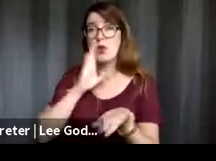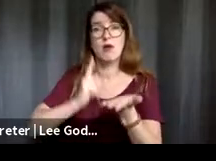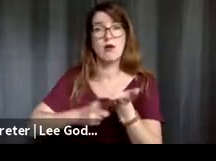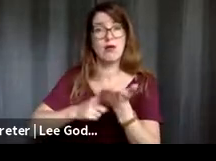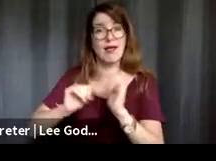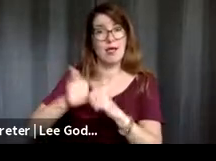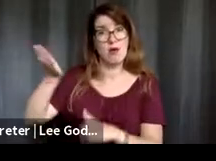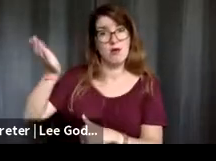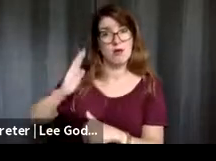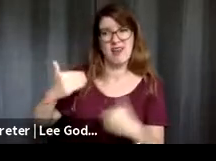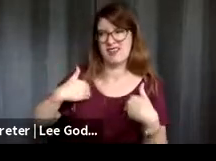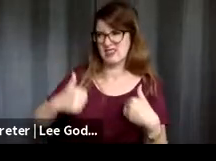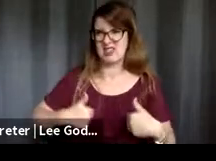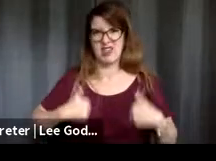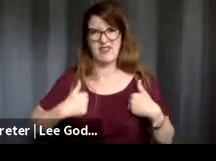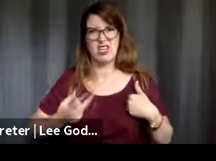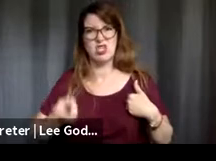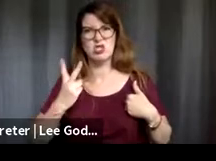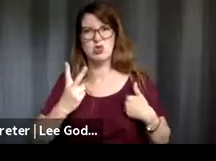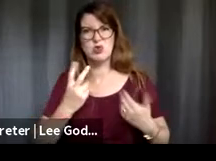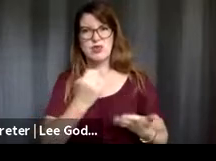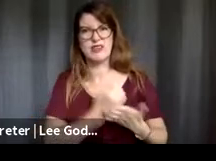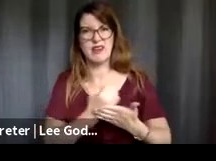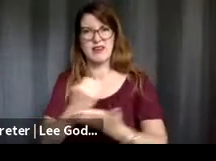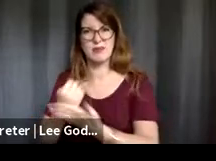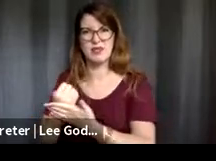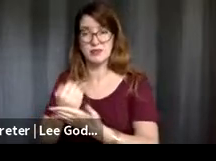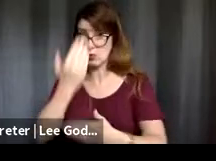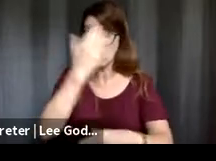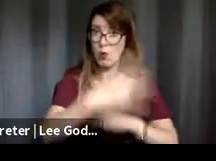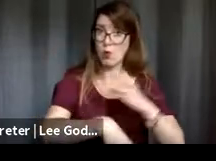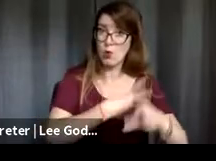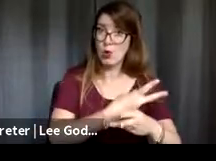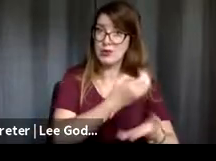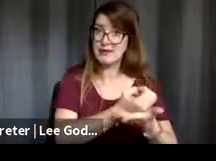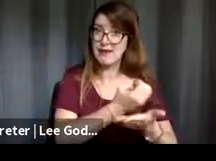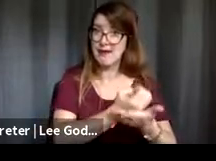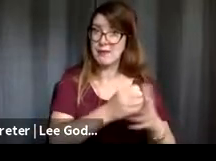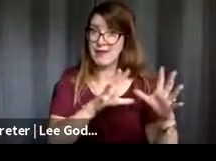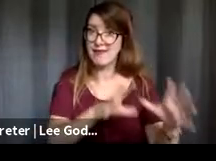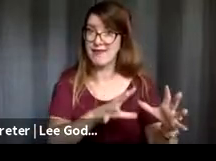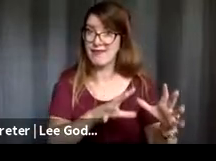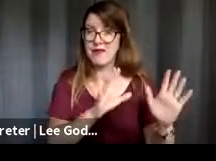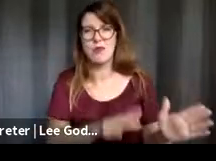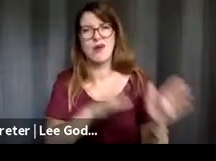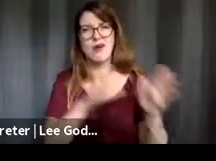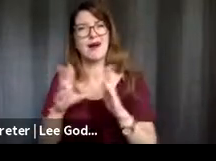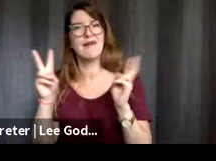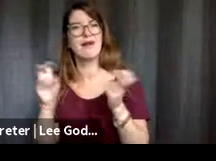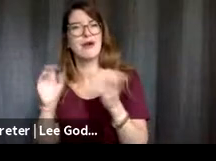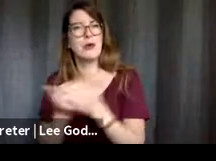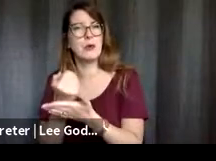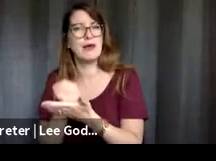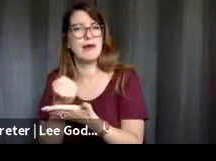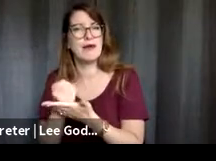actually has us living in two economies. We all know the world's economy, but there's another economy, a new economy that Jesus